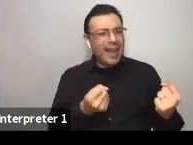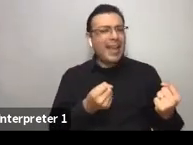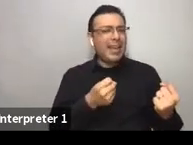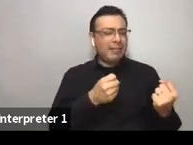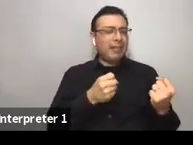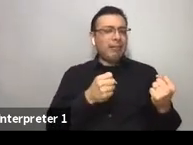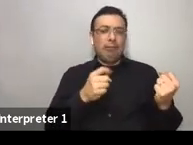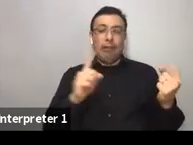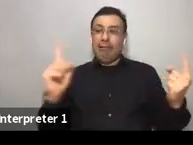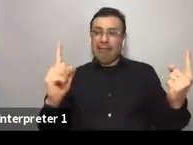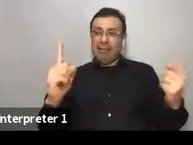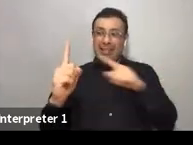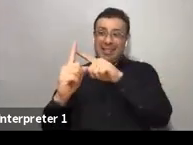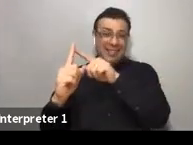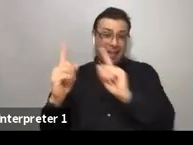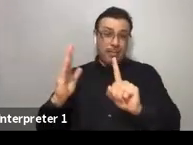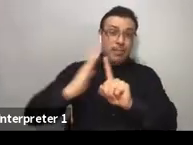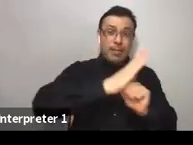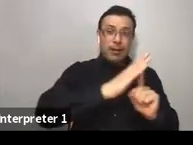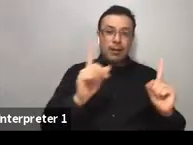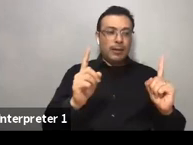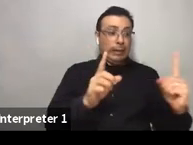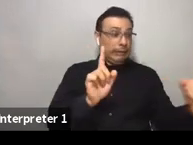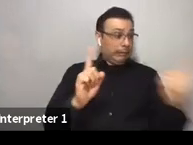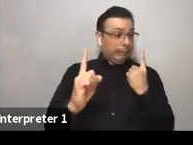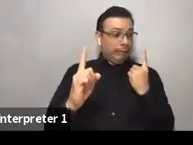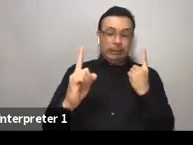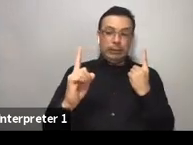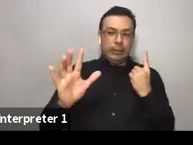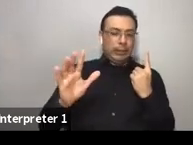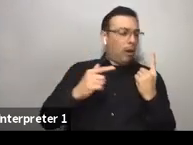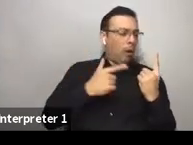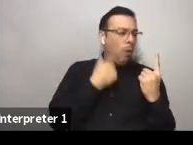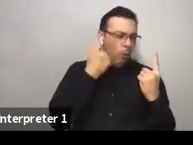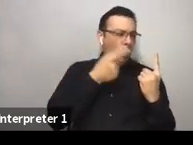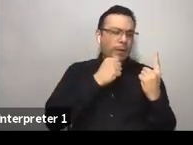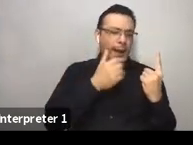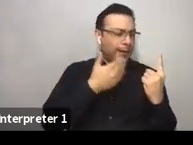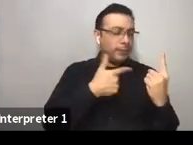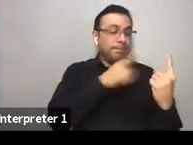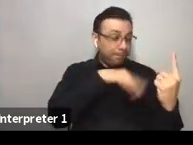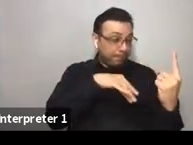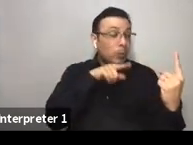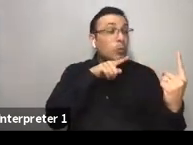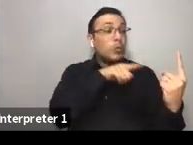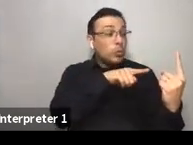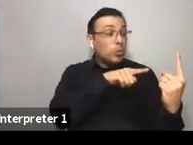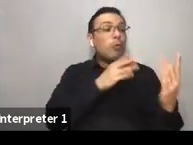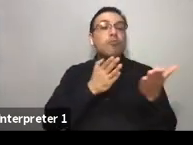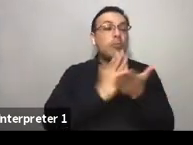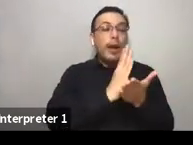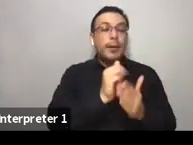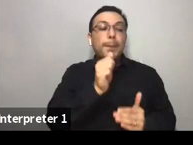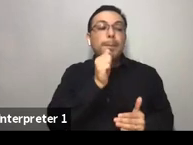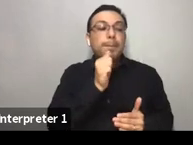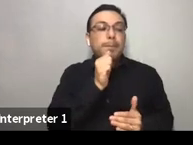inextricably intertwined. And by educating them about their right to privacy and informing them about their options, you